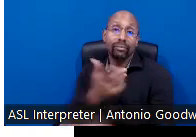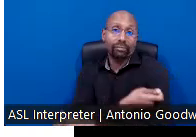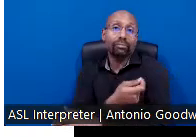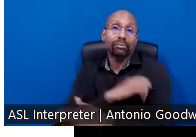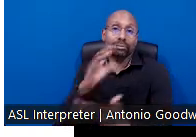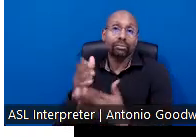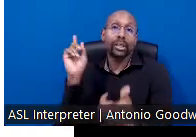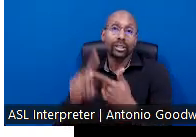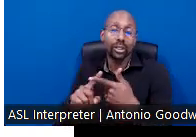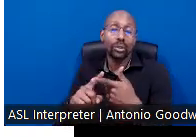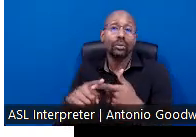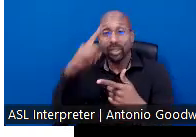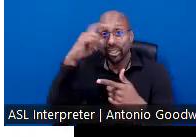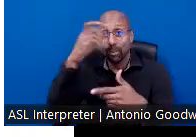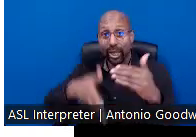for identification